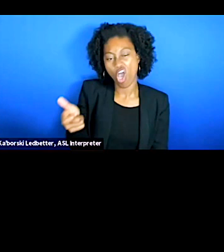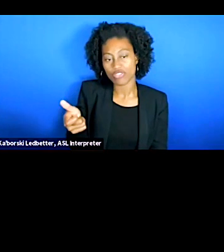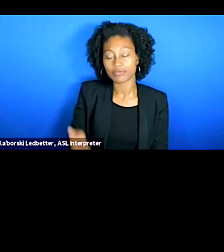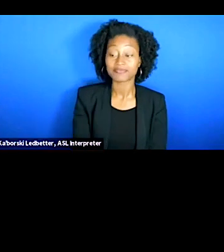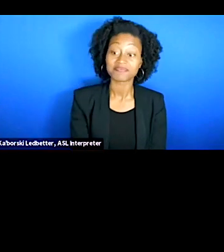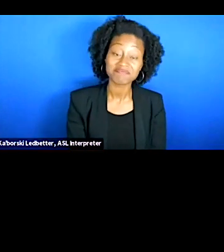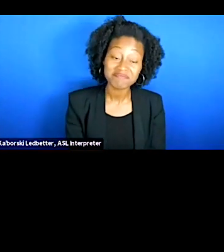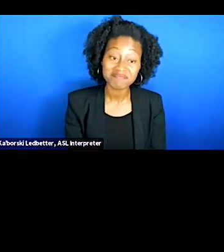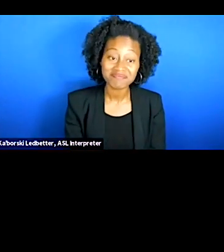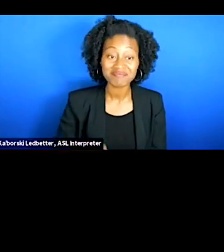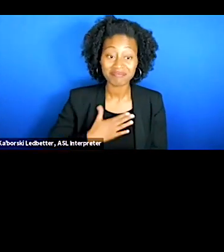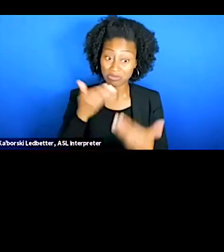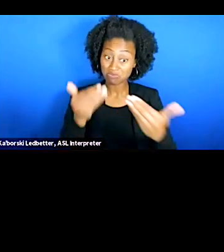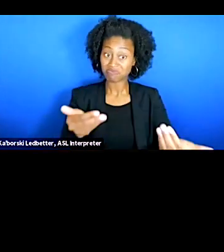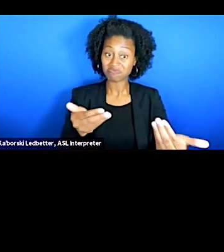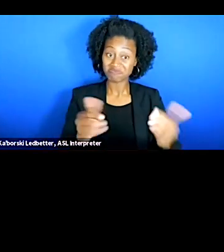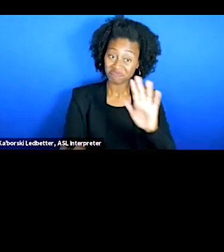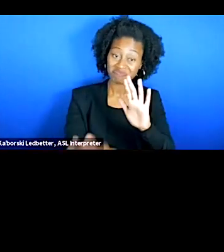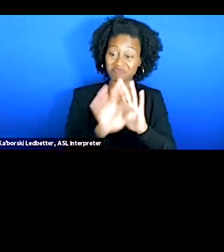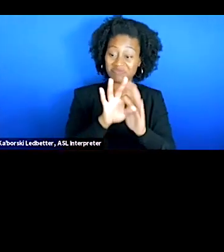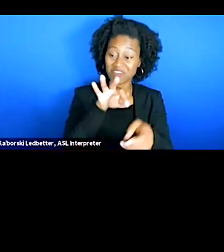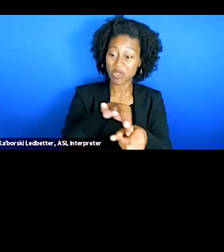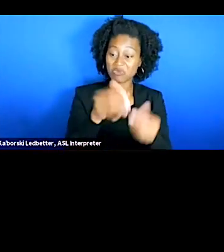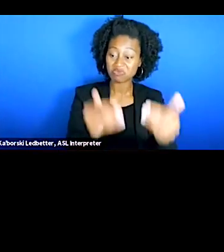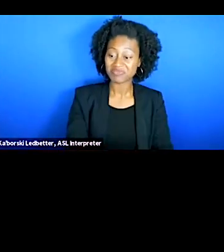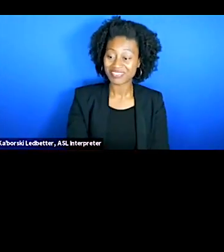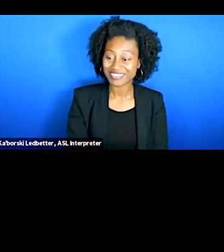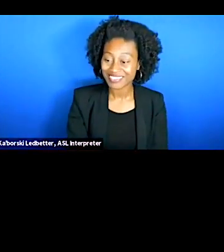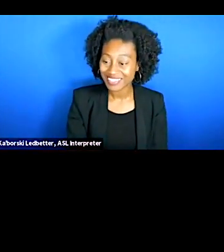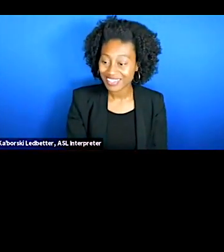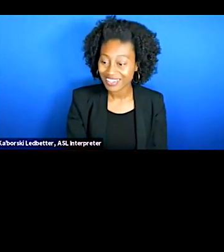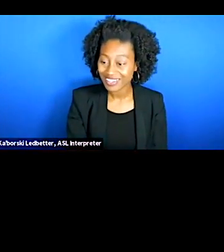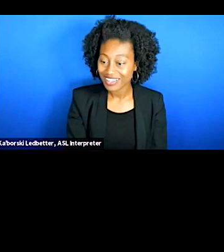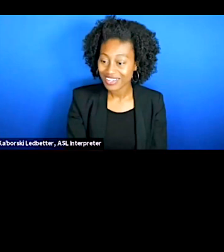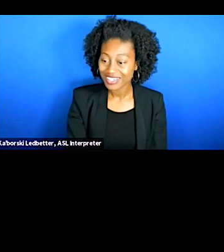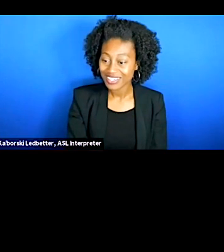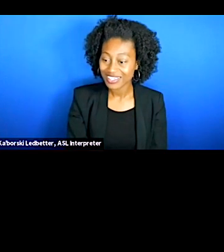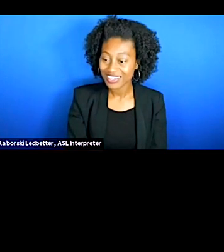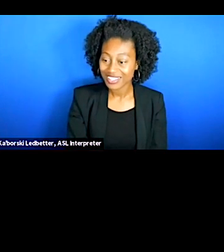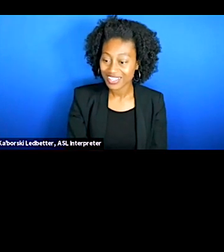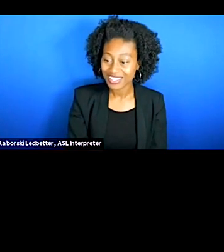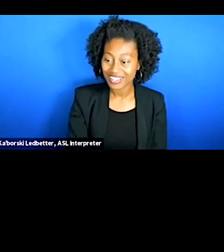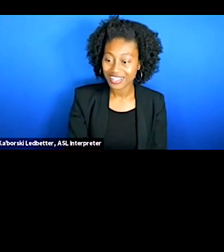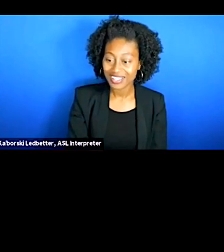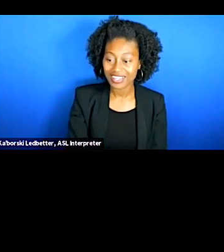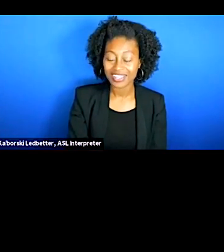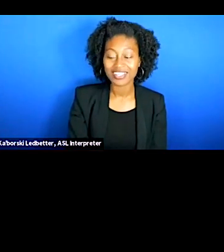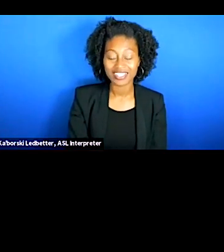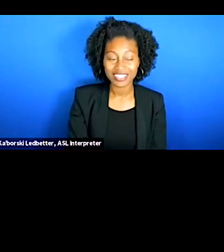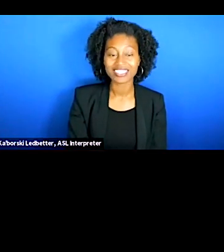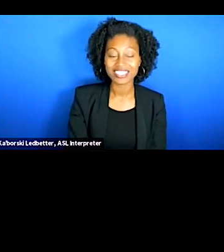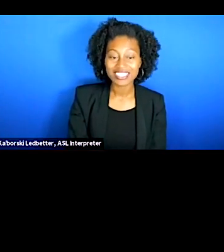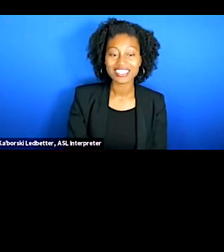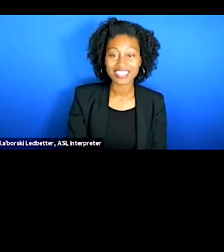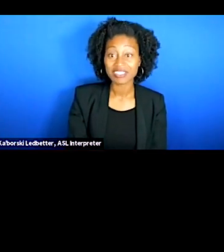other. Please keep voting, and we'll have another 10 seconds or so for you to vote, and then